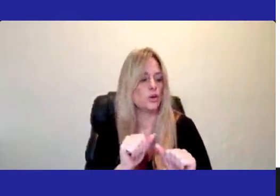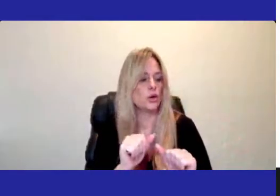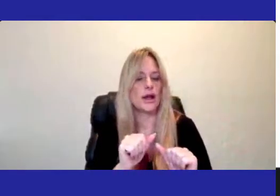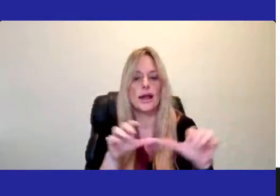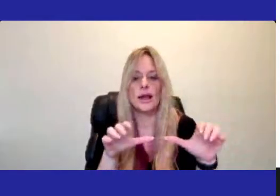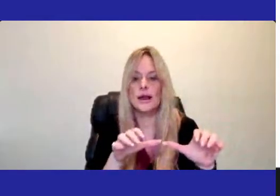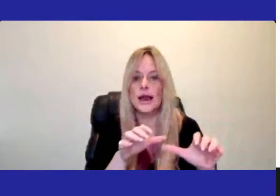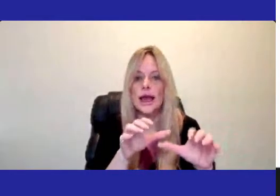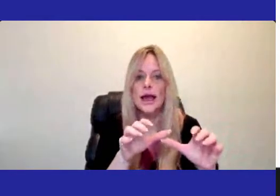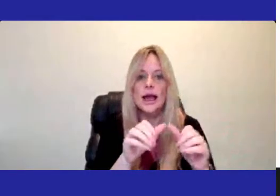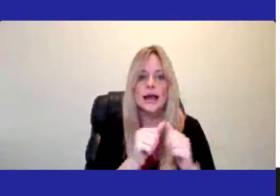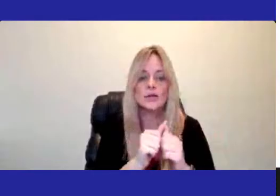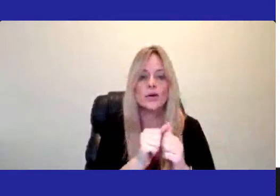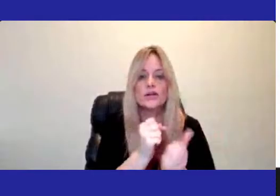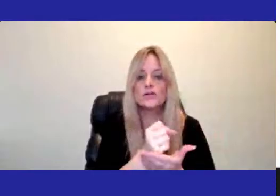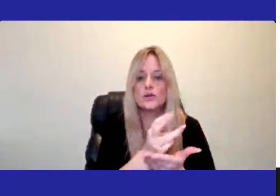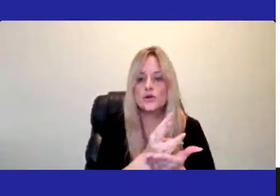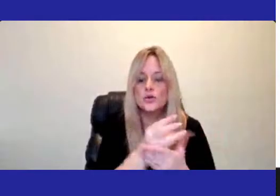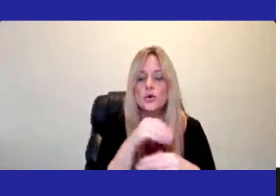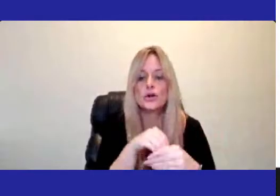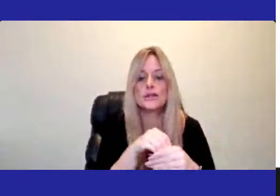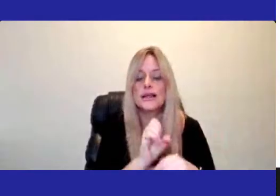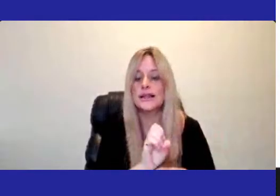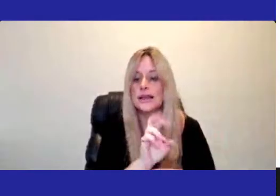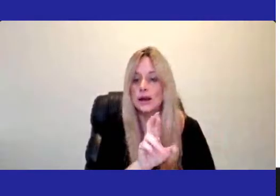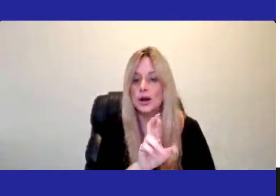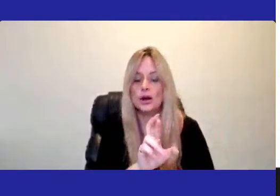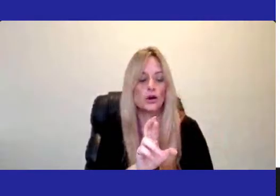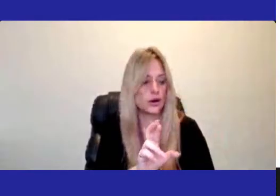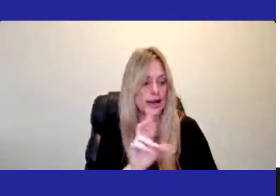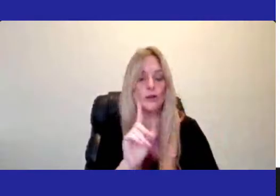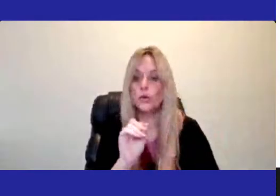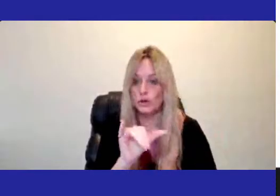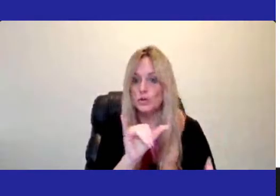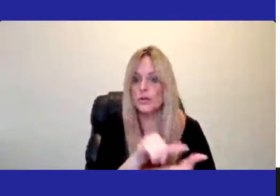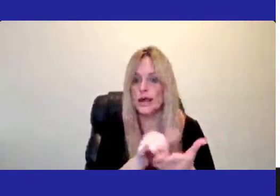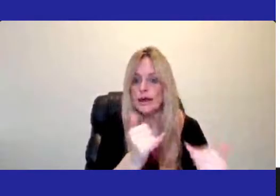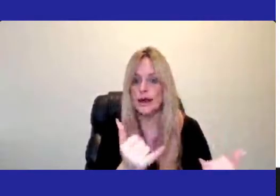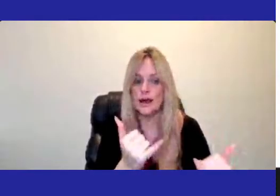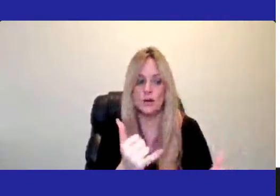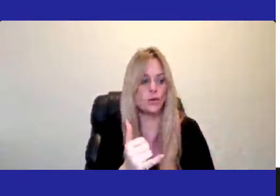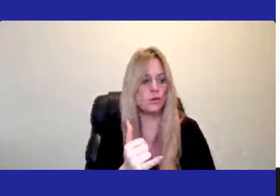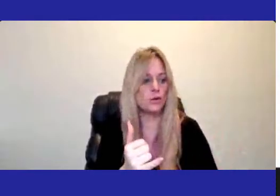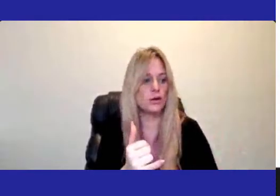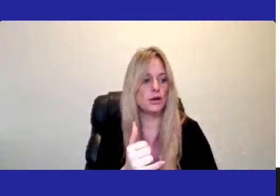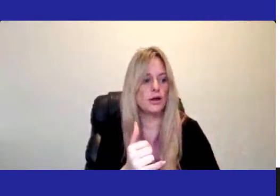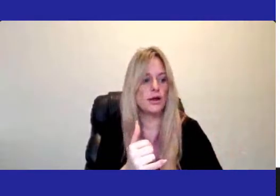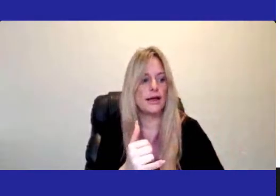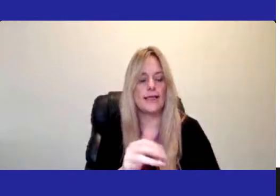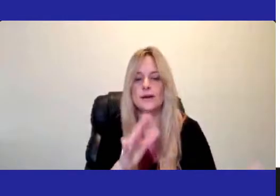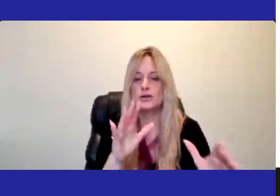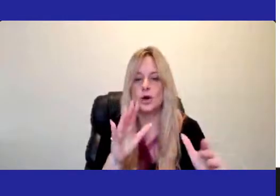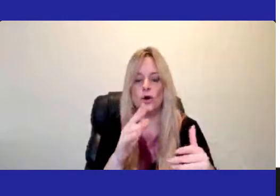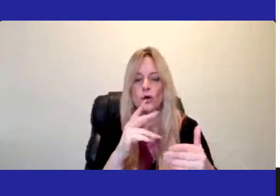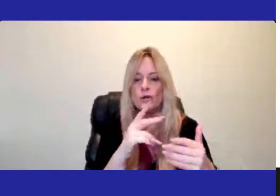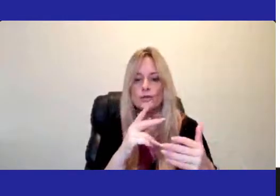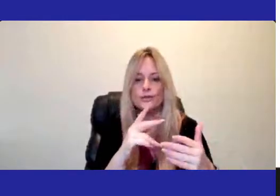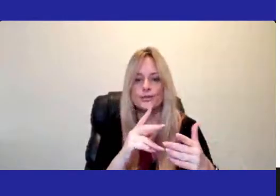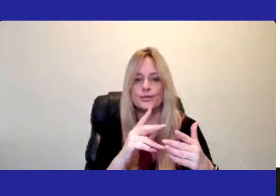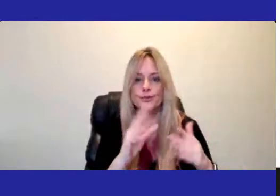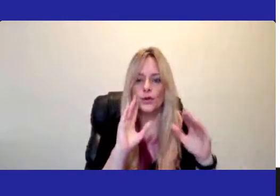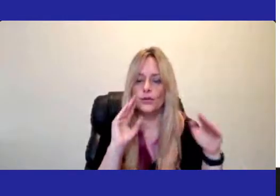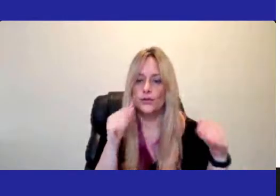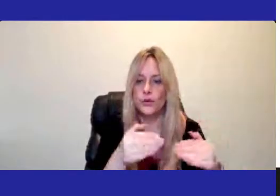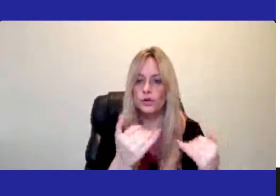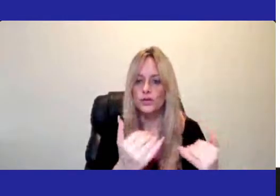workers in the emergency room. Right. But, and we do that right now, and there's a whole initiative now to really strengthen that